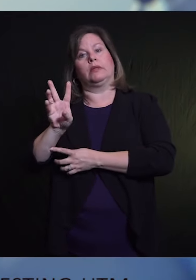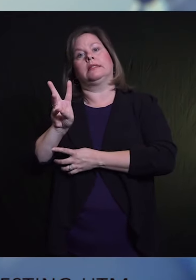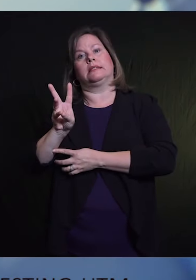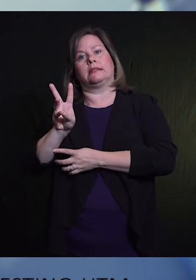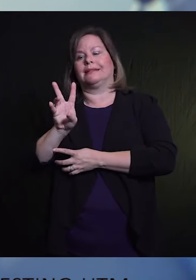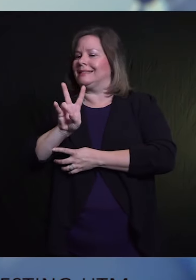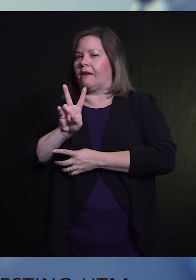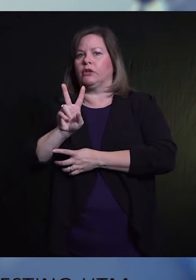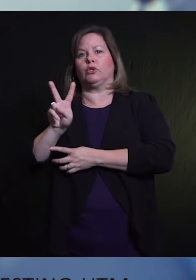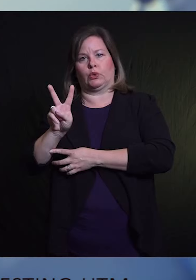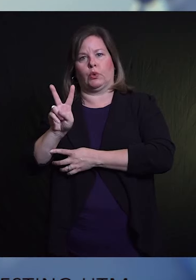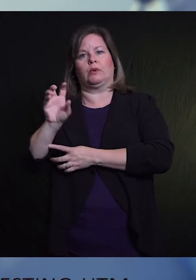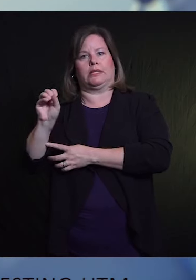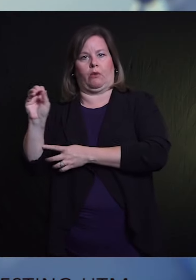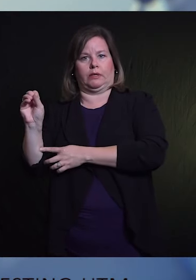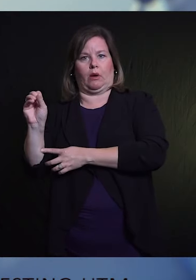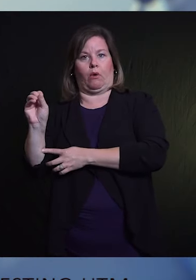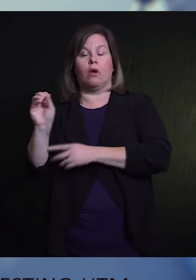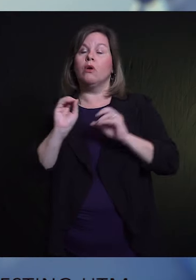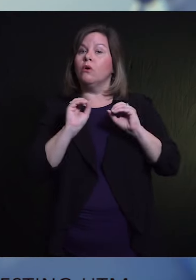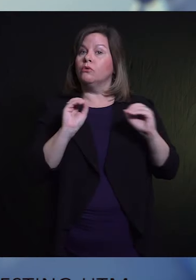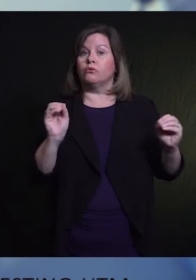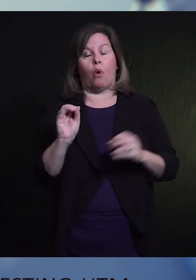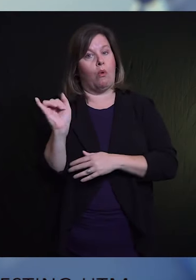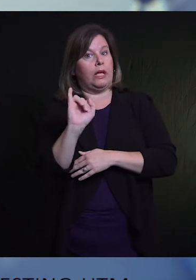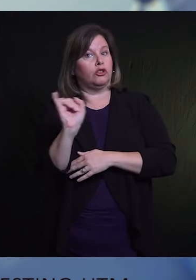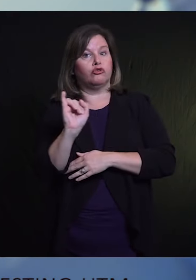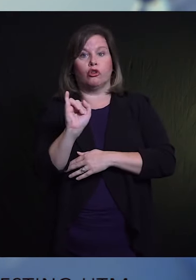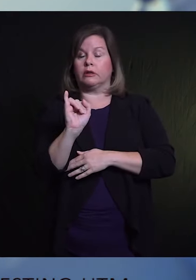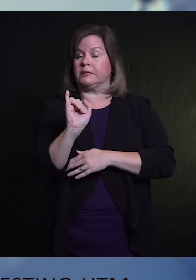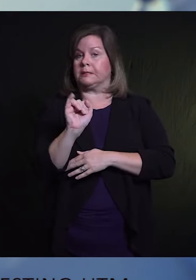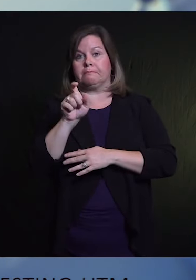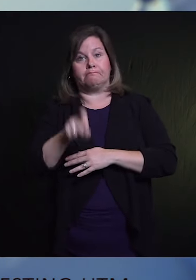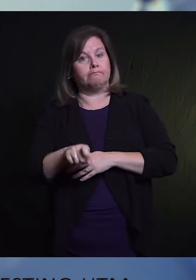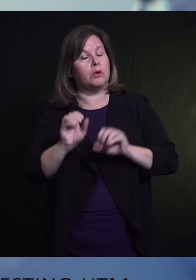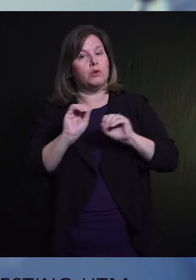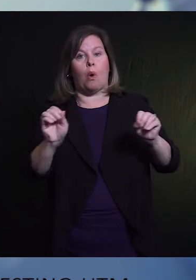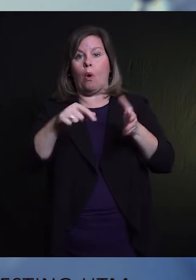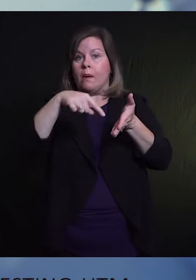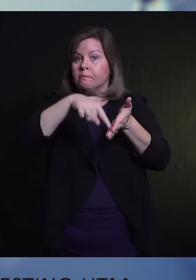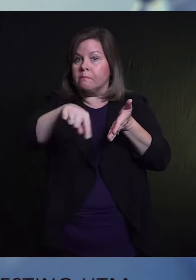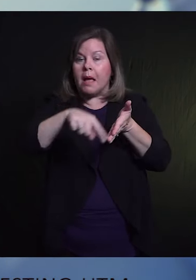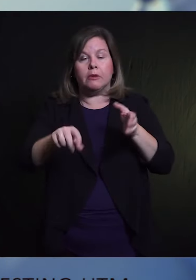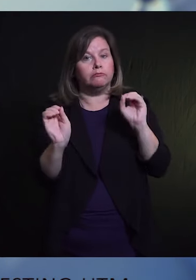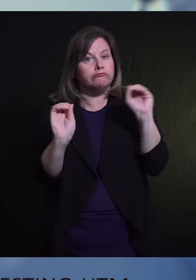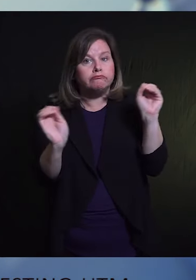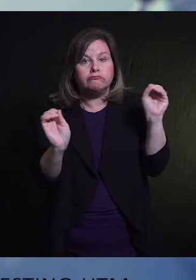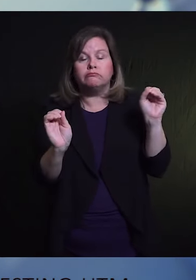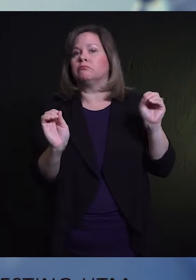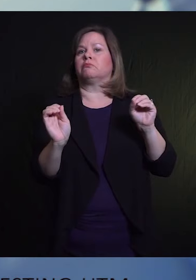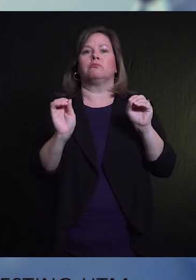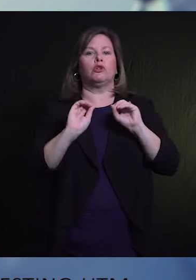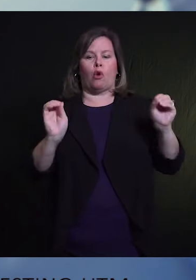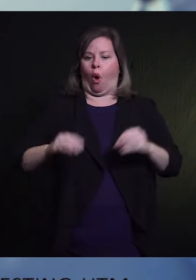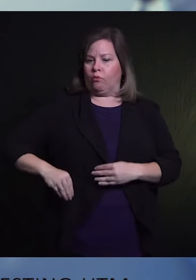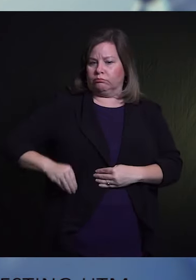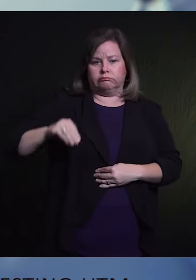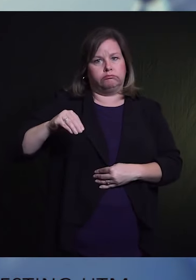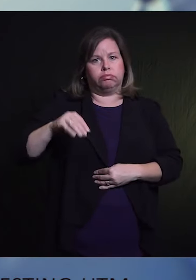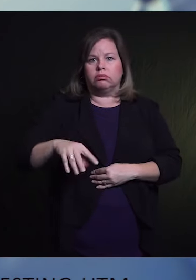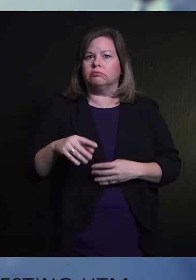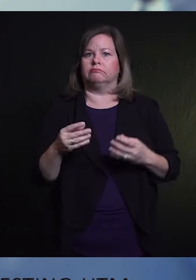616-632-7200. No insurance is required, no payments is required. There'll be no out-of-pocket cost for the